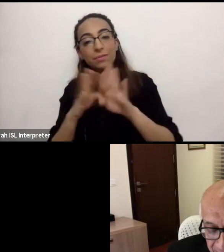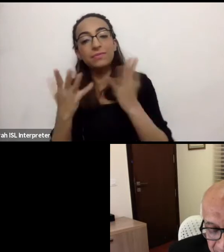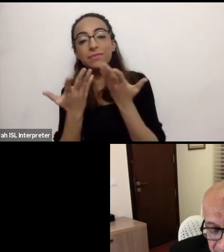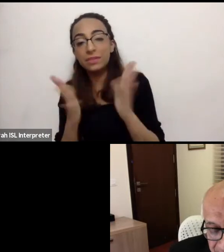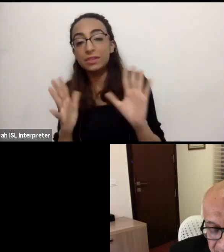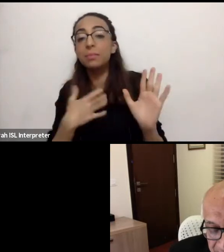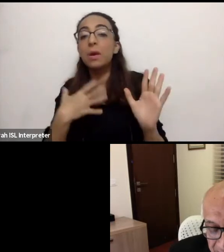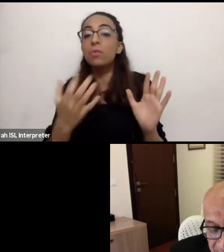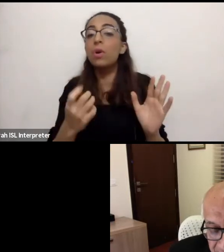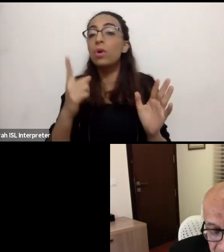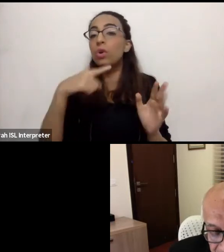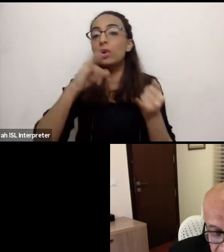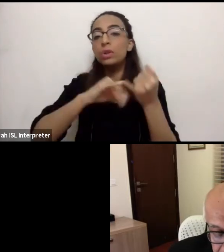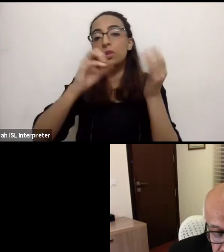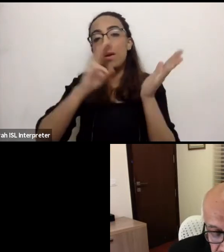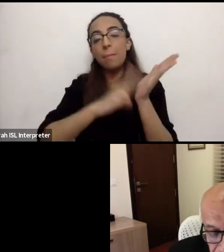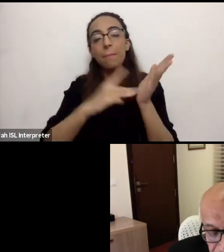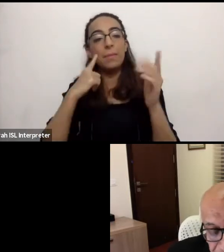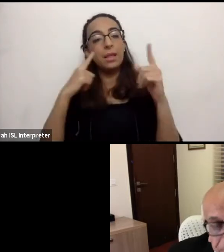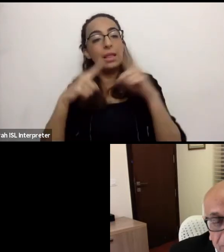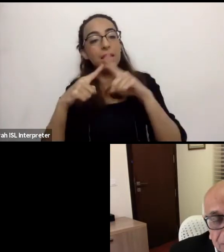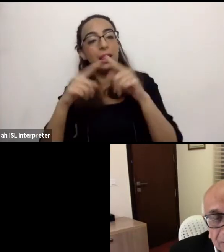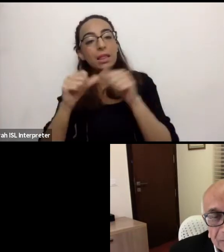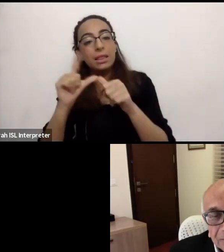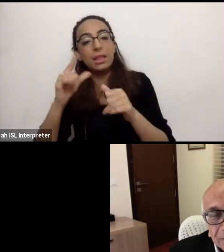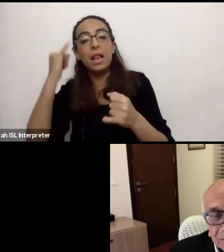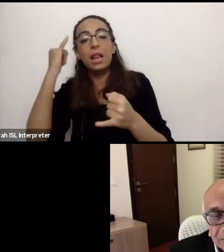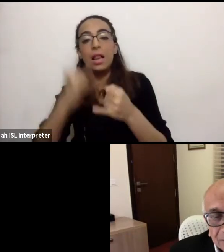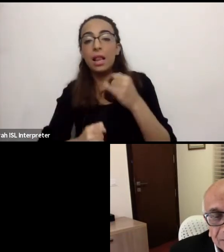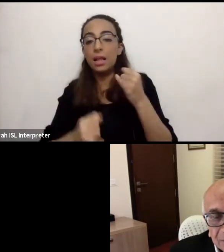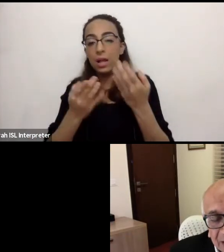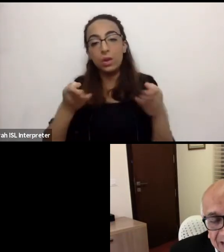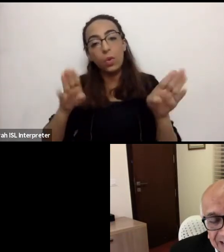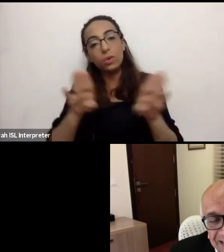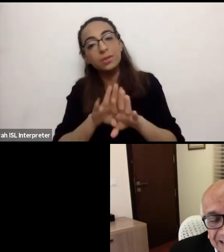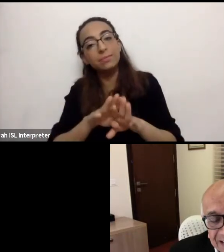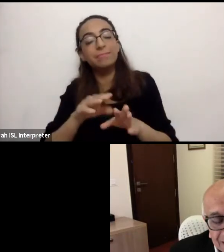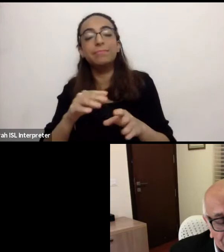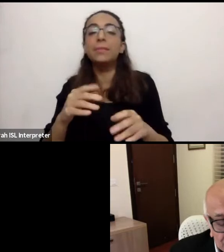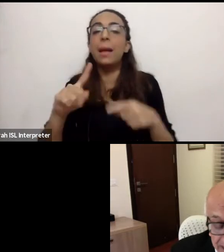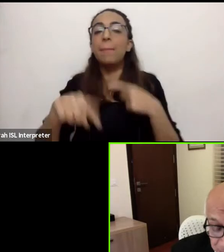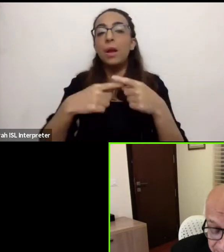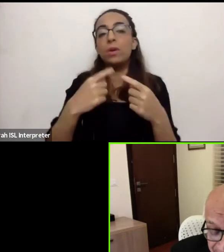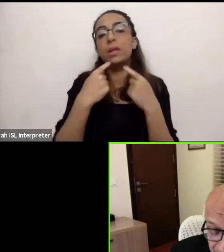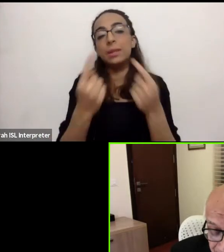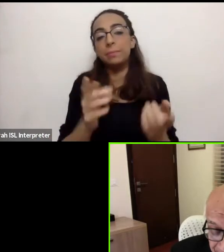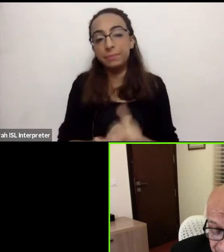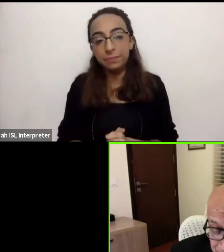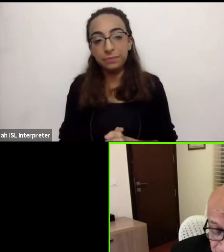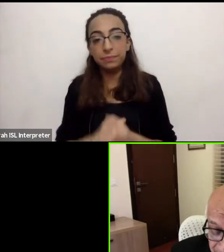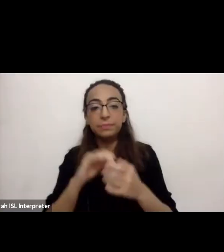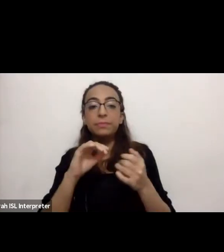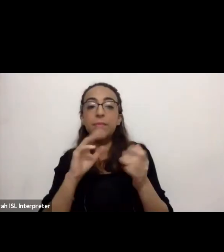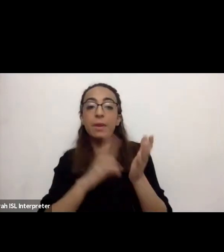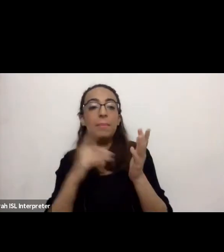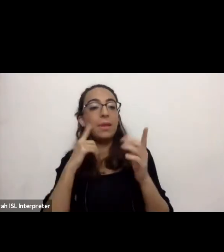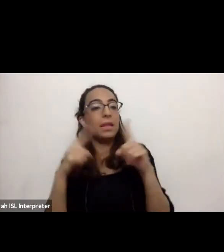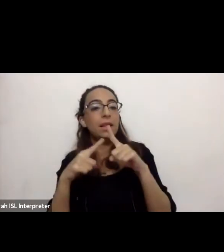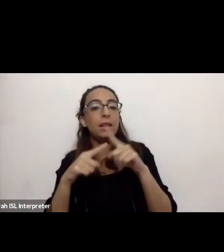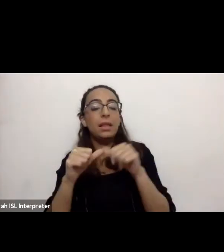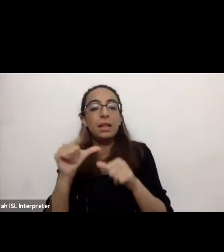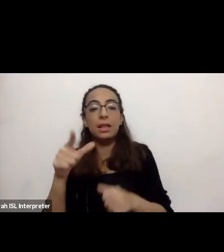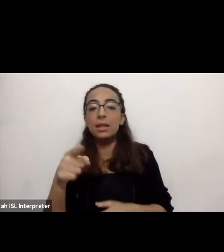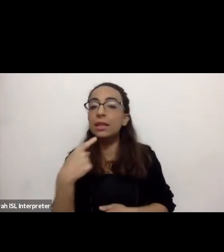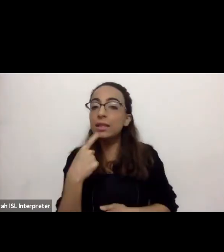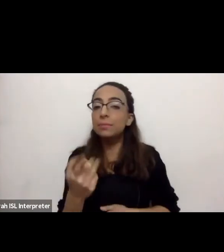to request Mr. Som Mittal to present the closing remarks. Thank you, Sangeeta. First